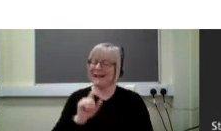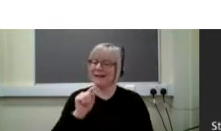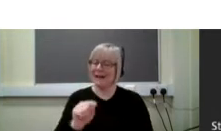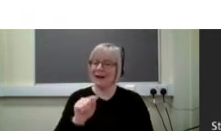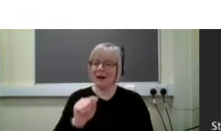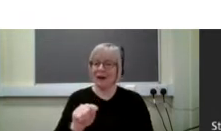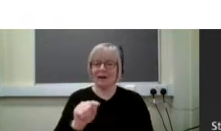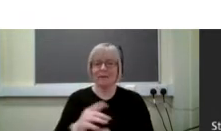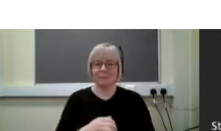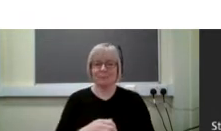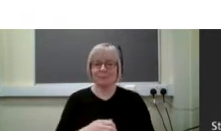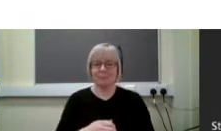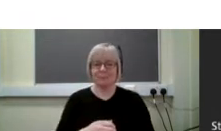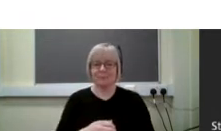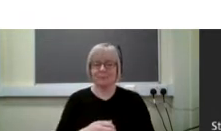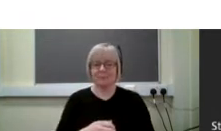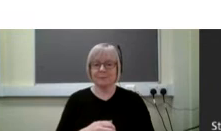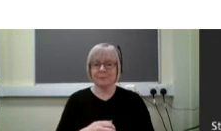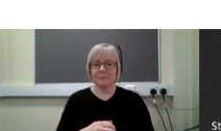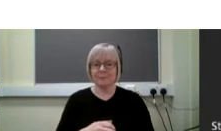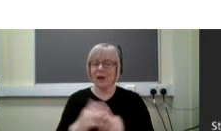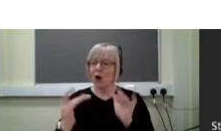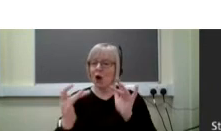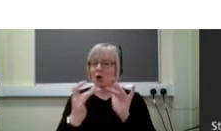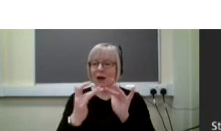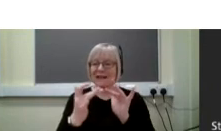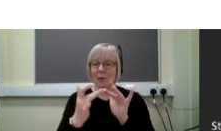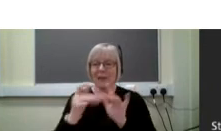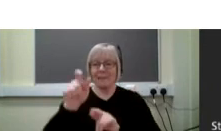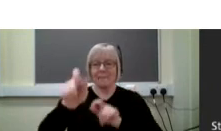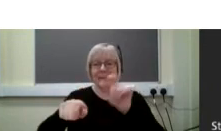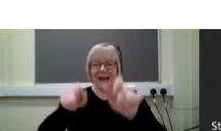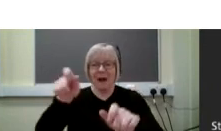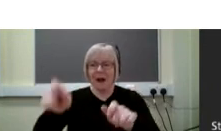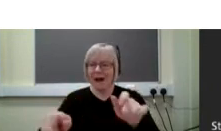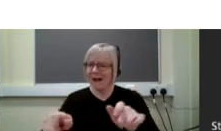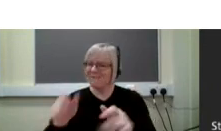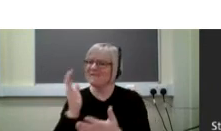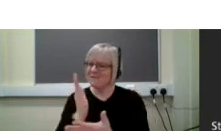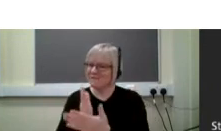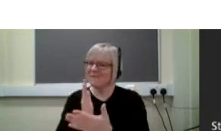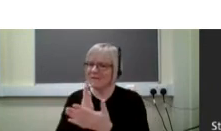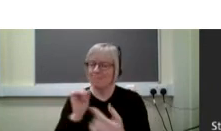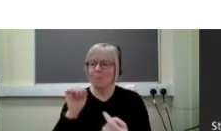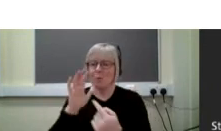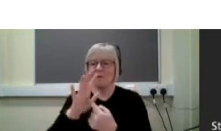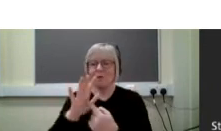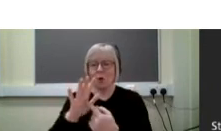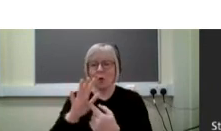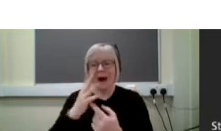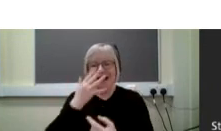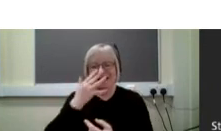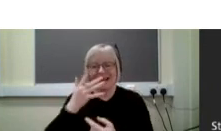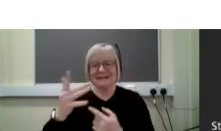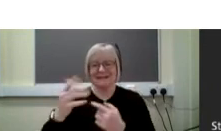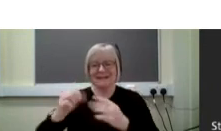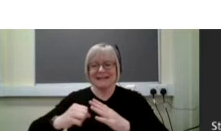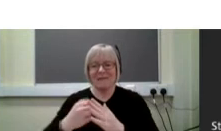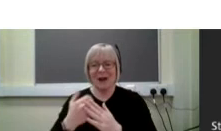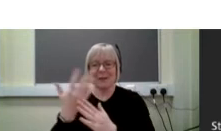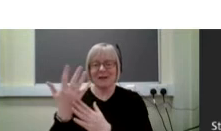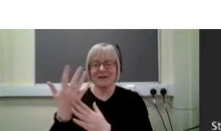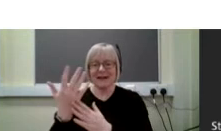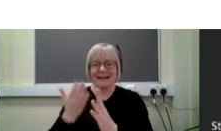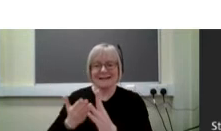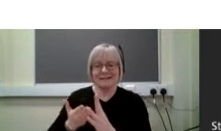context. Contact with peers is particularly important for adolescent development, and internet access was key